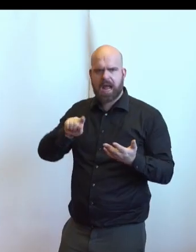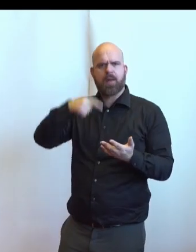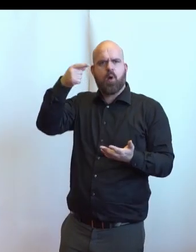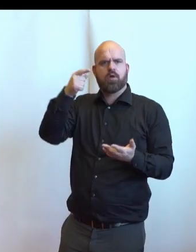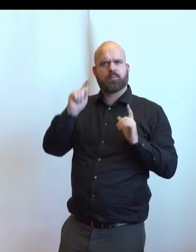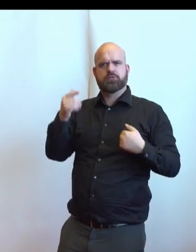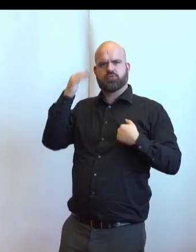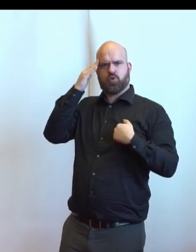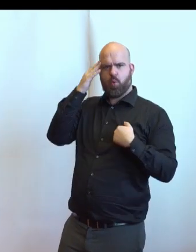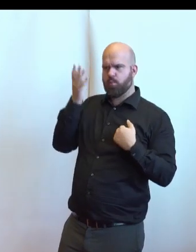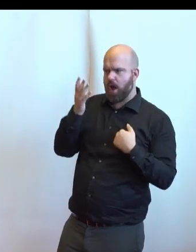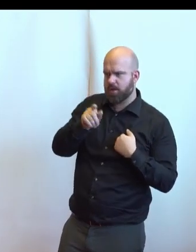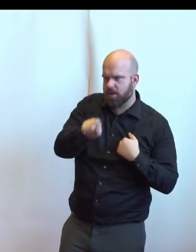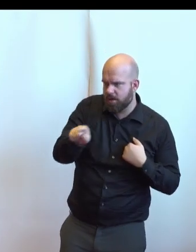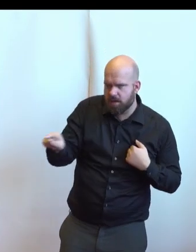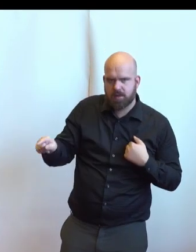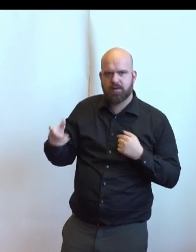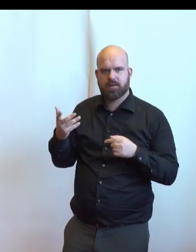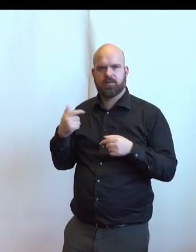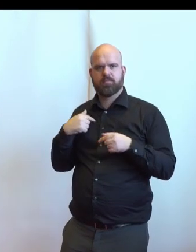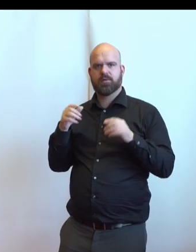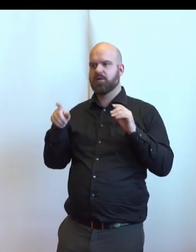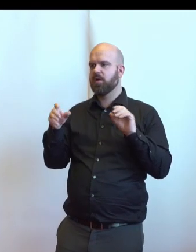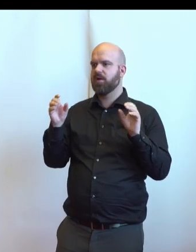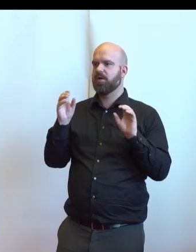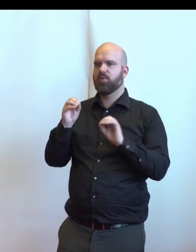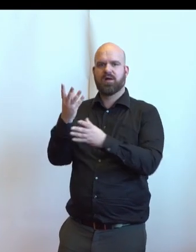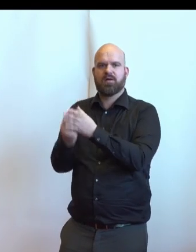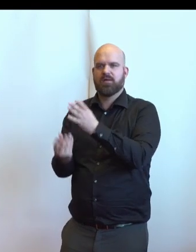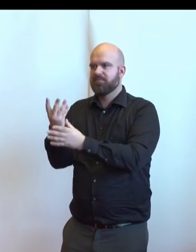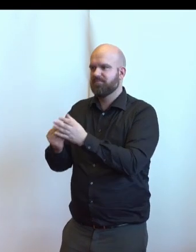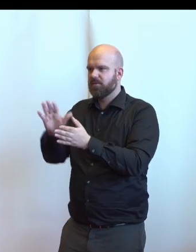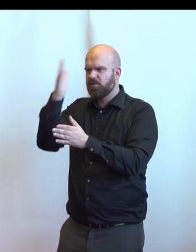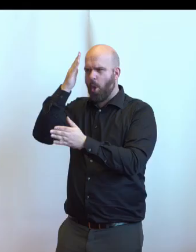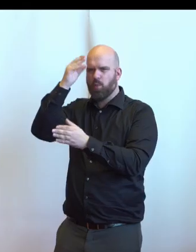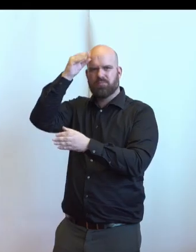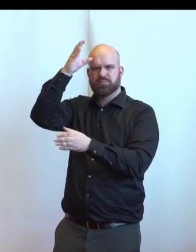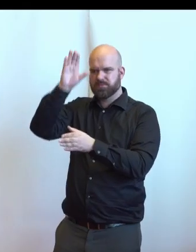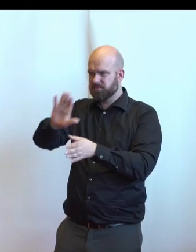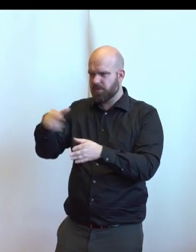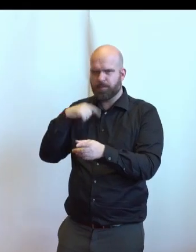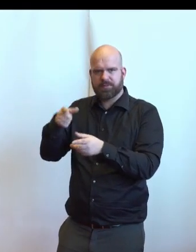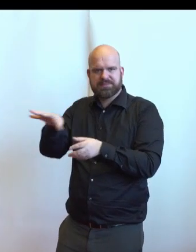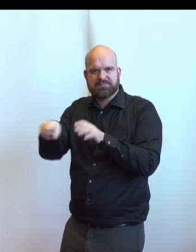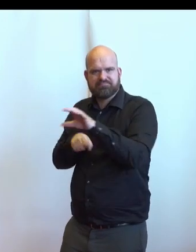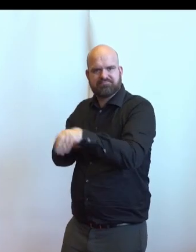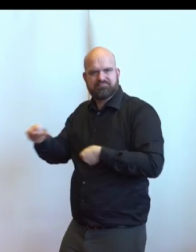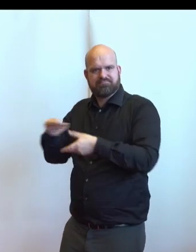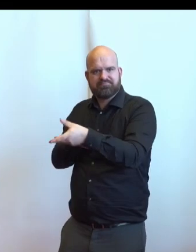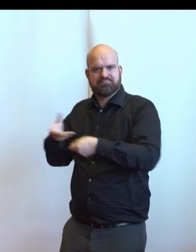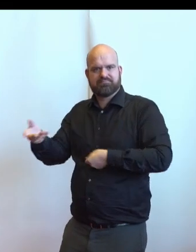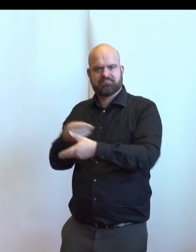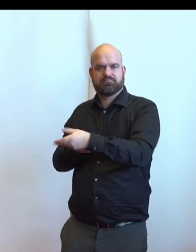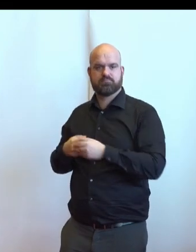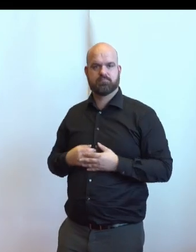missing out on. I will give you an anecdote. I was in the lifts in our building on Friday, and I met with talking to a colleague who works in our